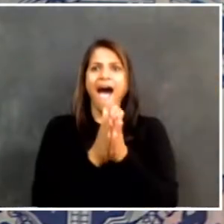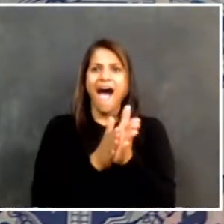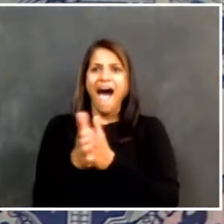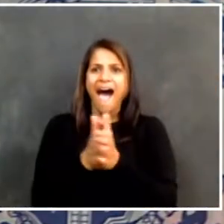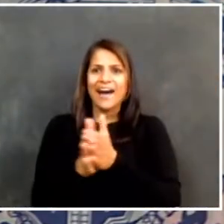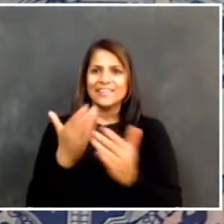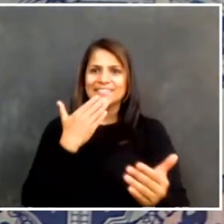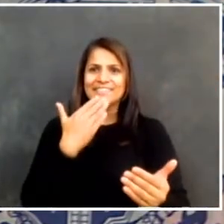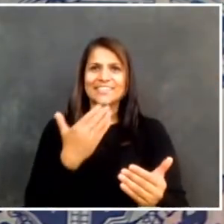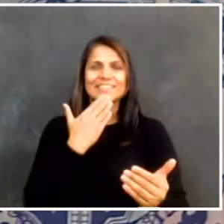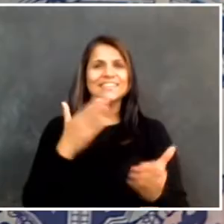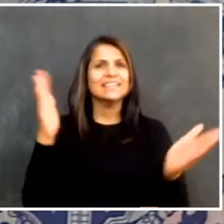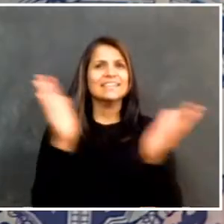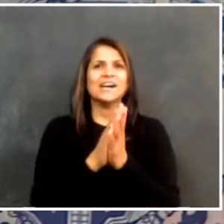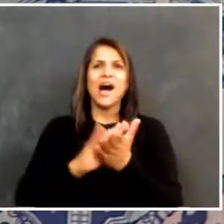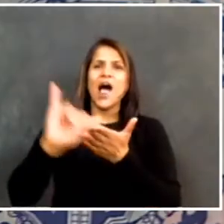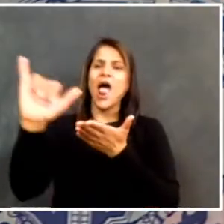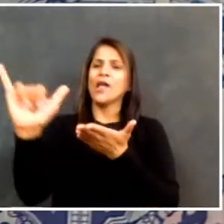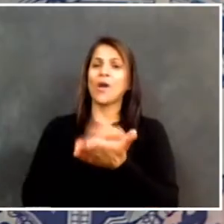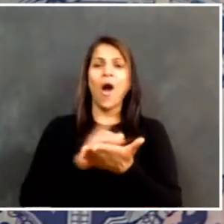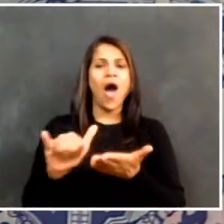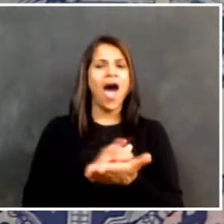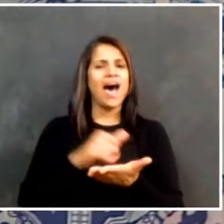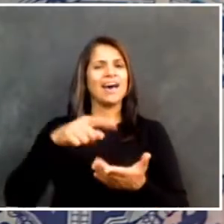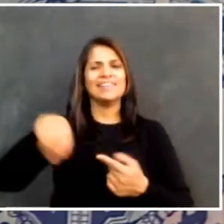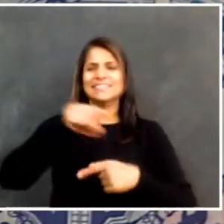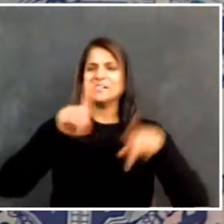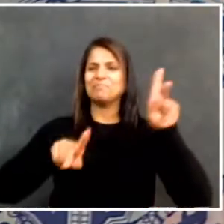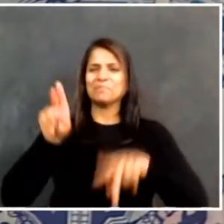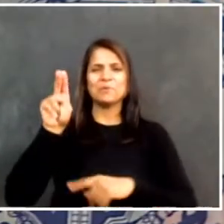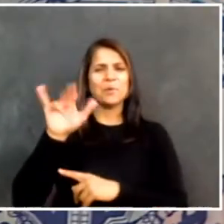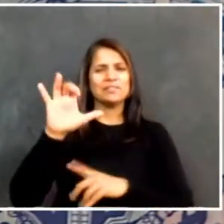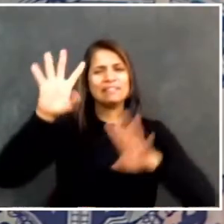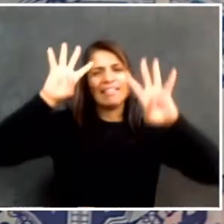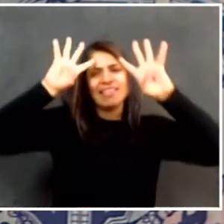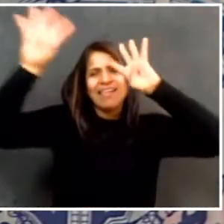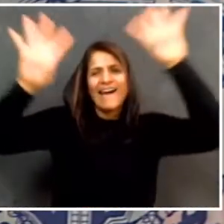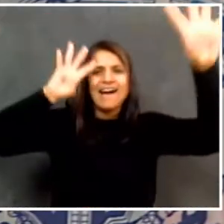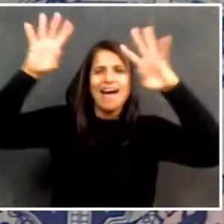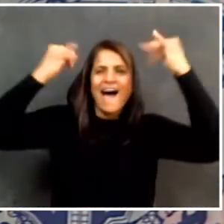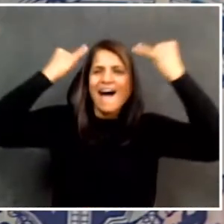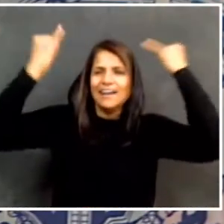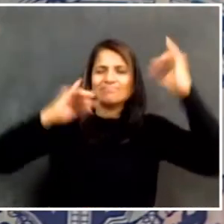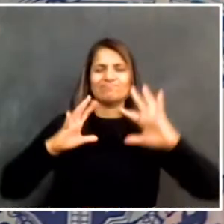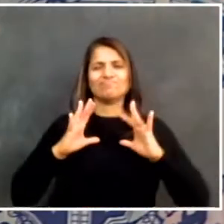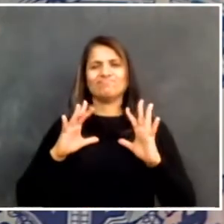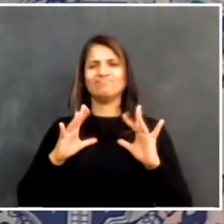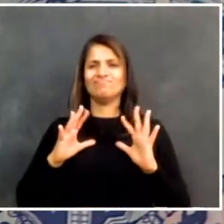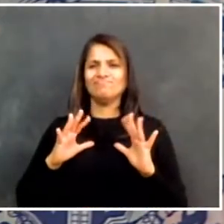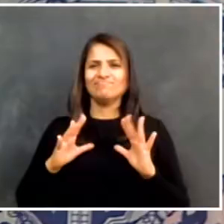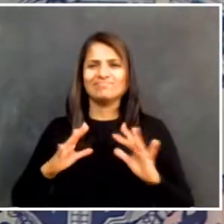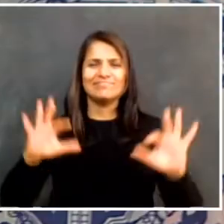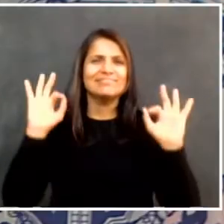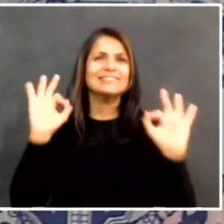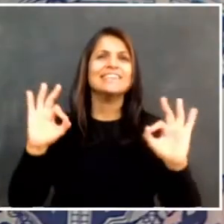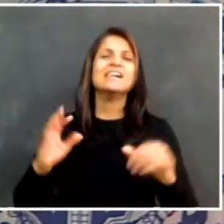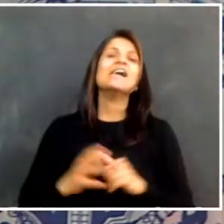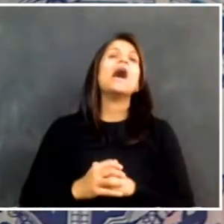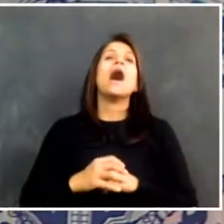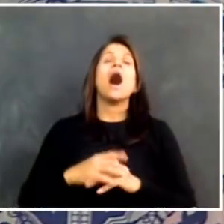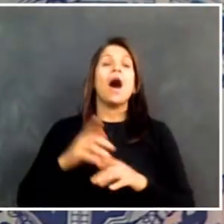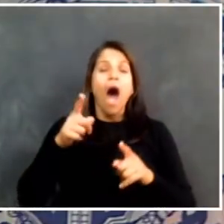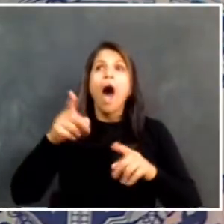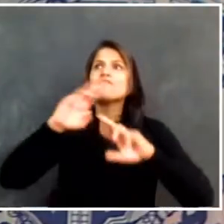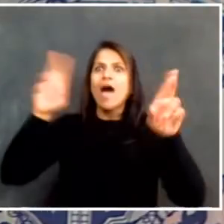famous for, people just making it happen. And then the same with our food plan that we're talking about today. This plan, it